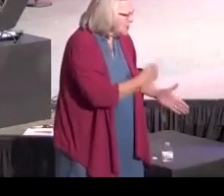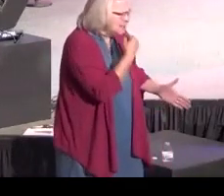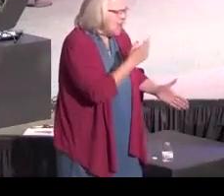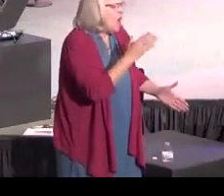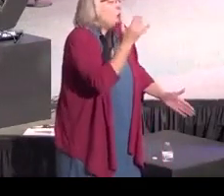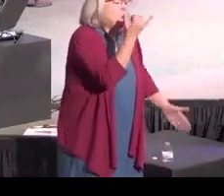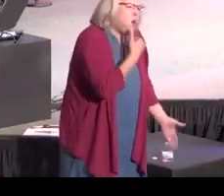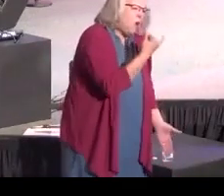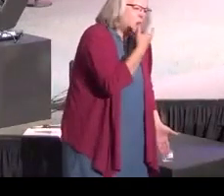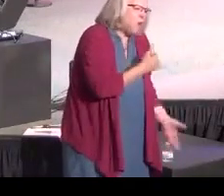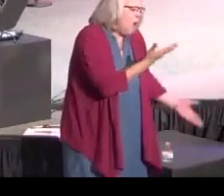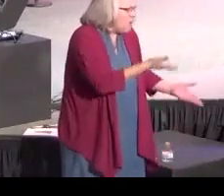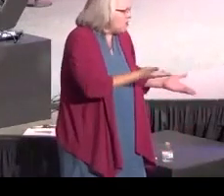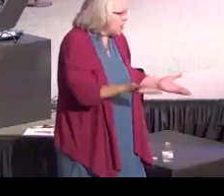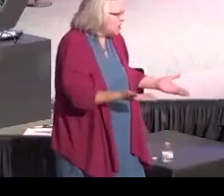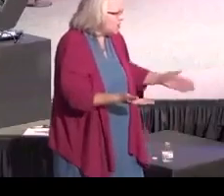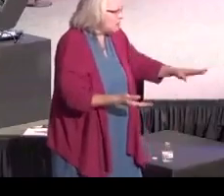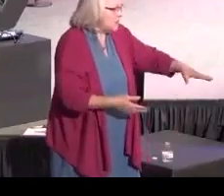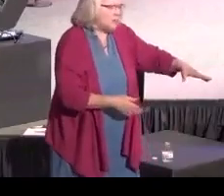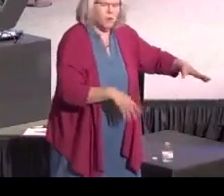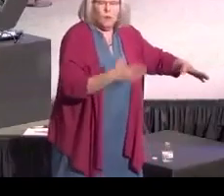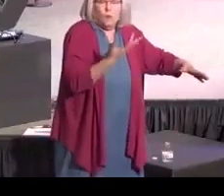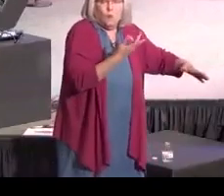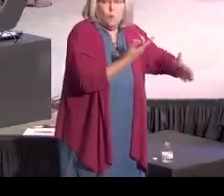things about him. And what does he do?